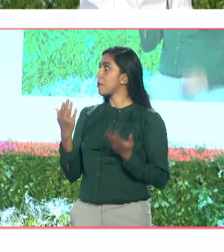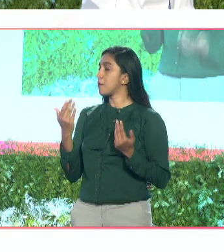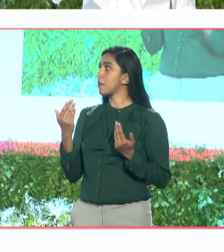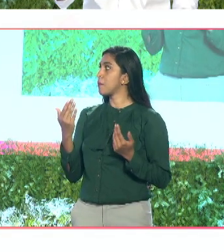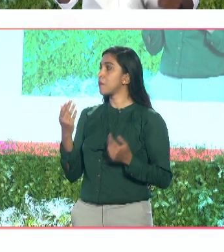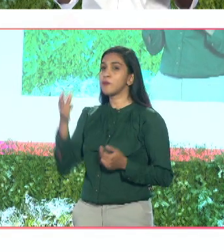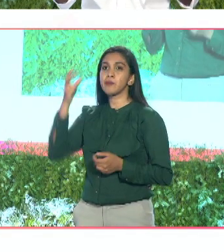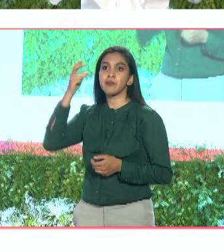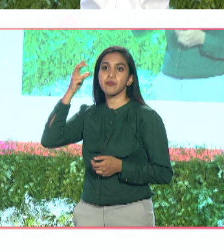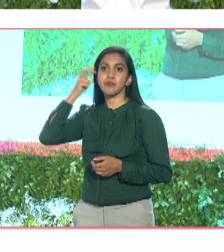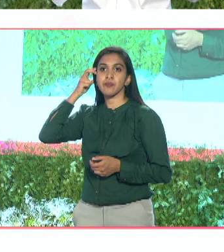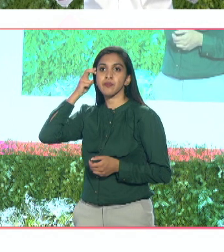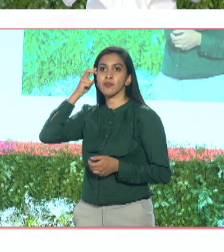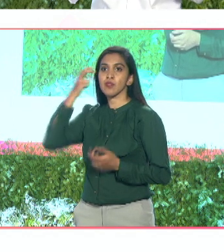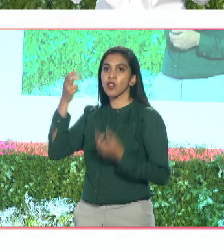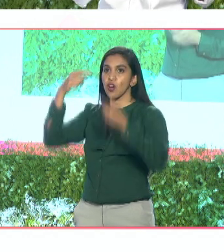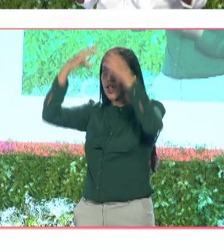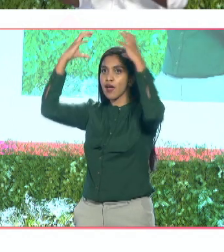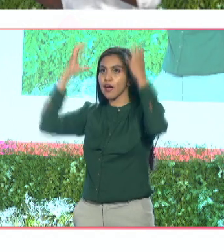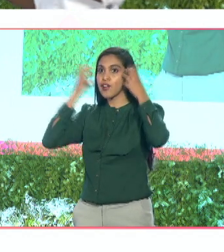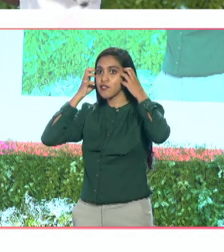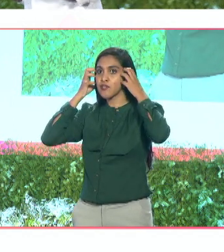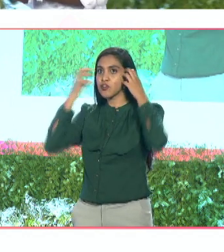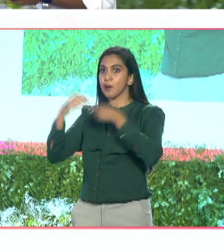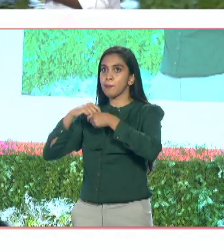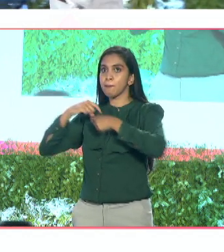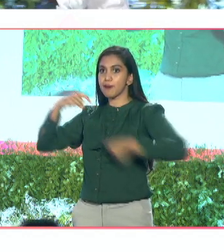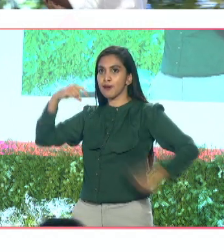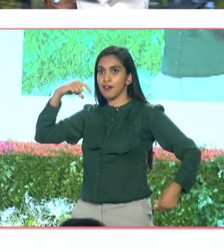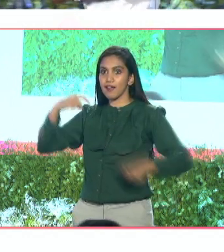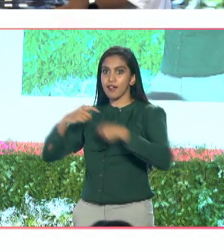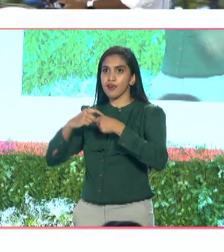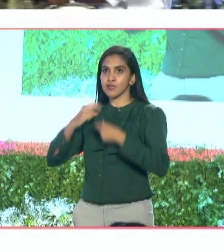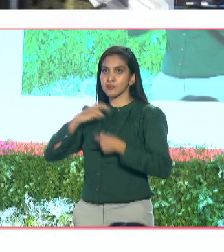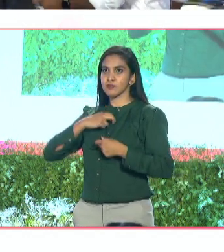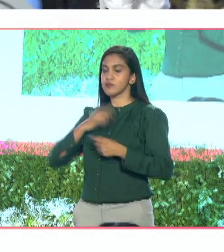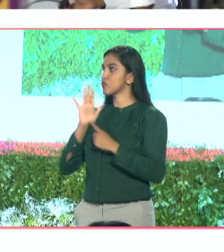cap or an headphones or an elastic band or anything.